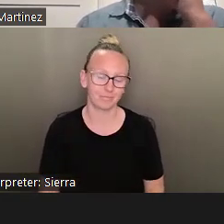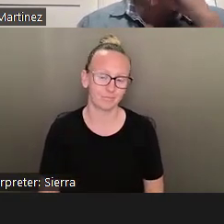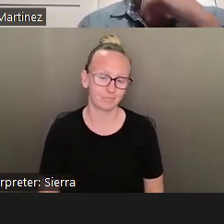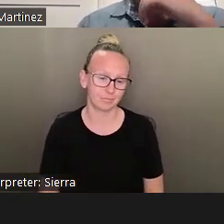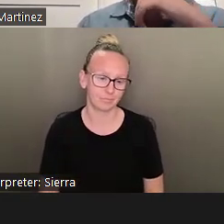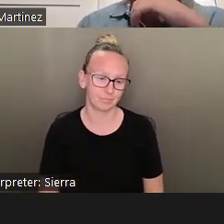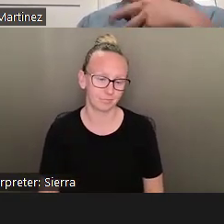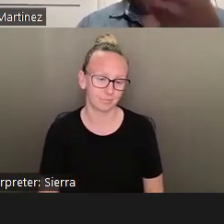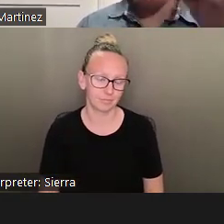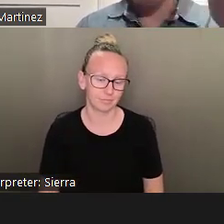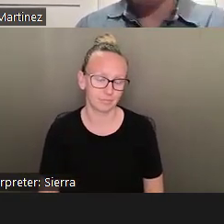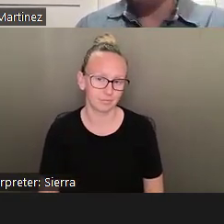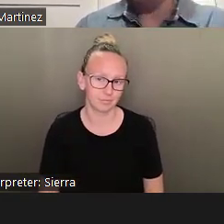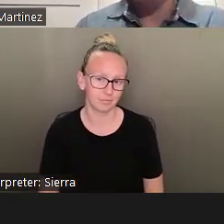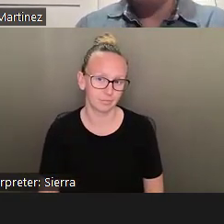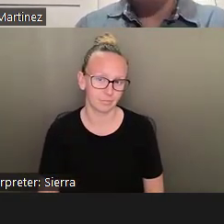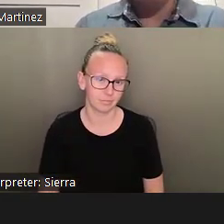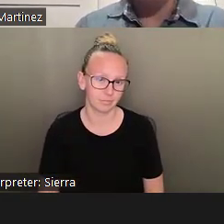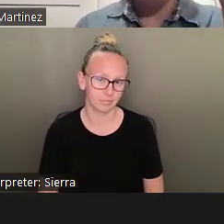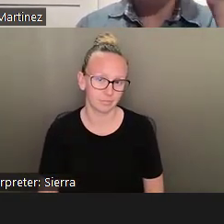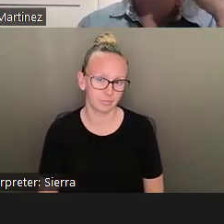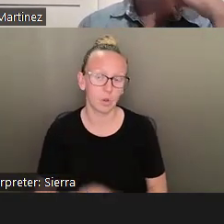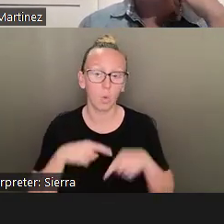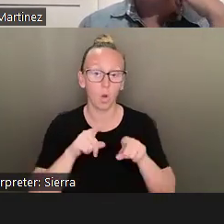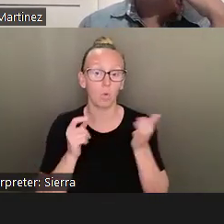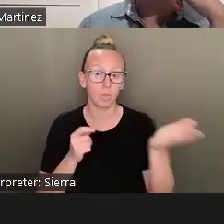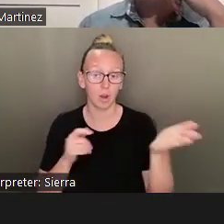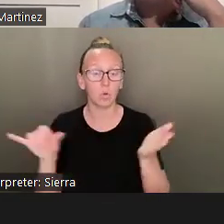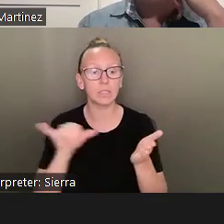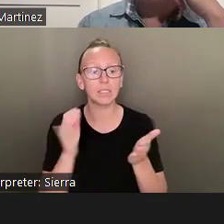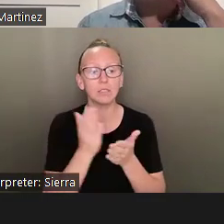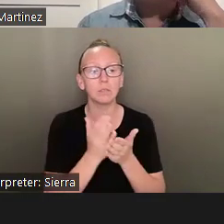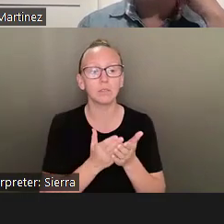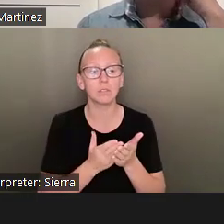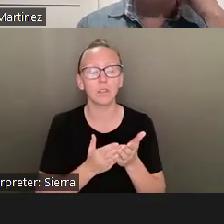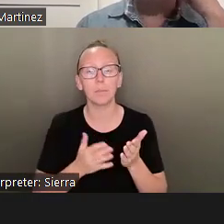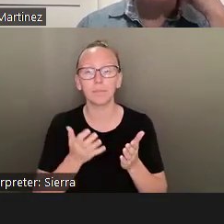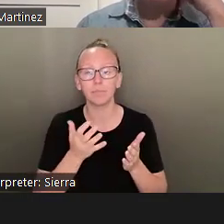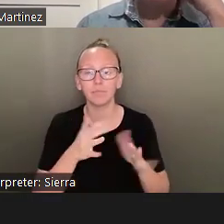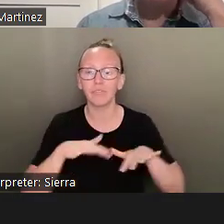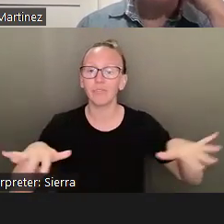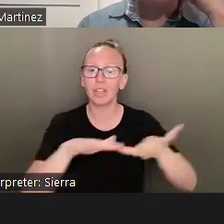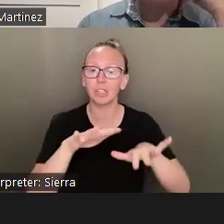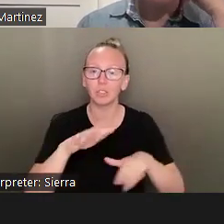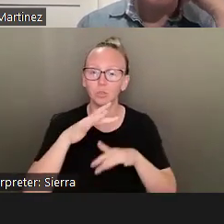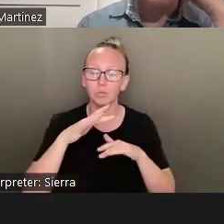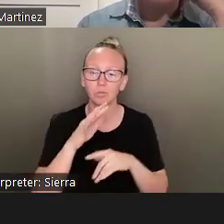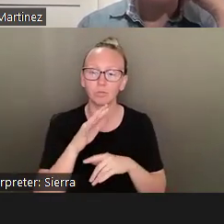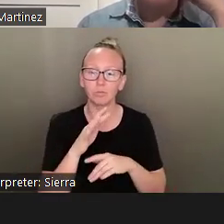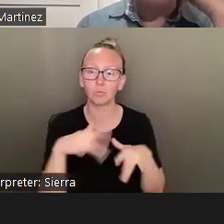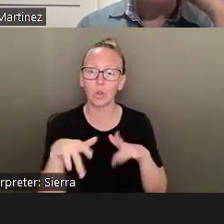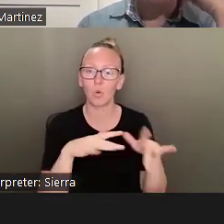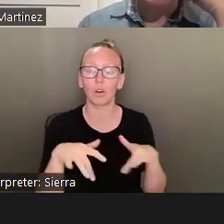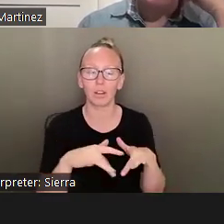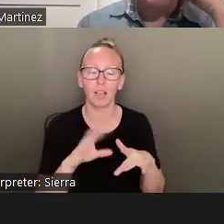And while we were out here, we also did some field recording of the inside of the lake, of its voice and